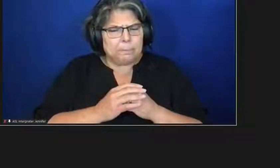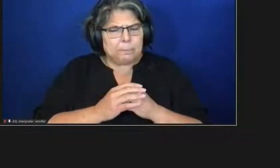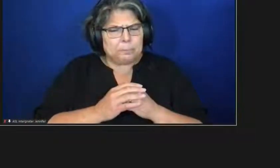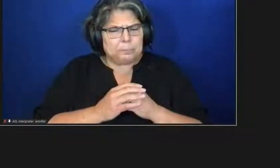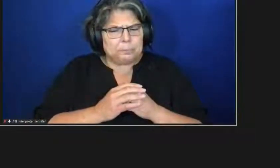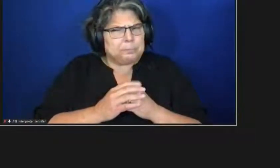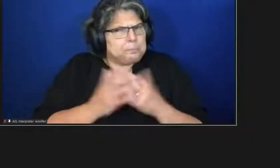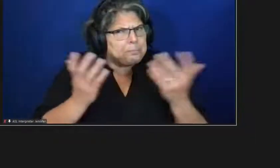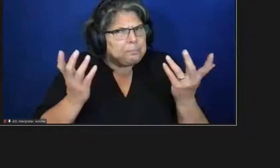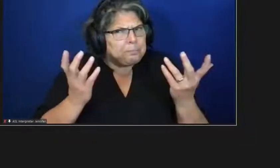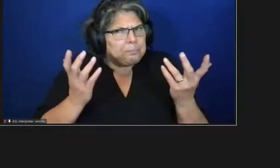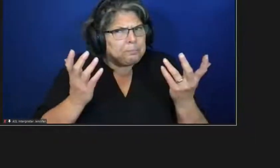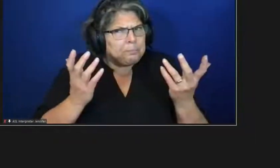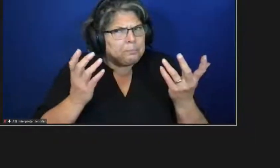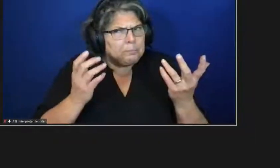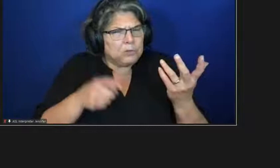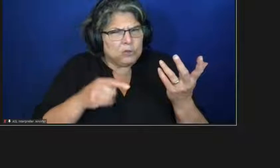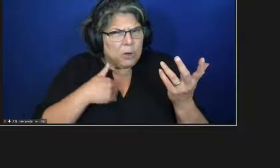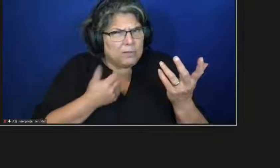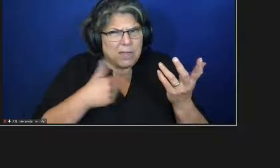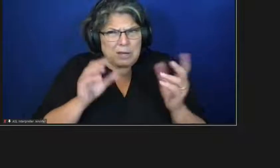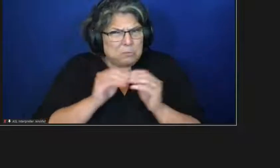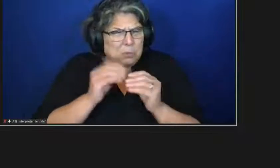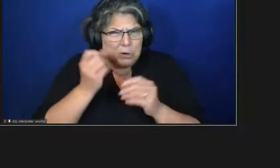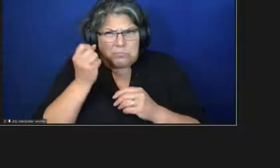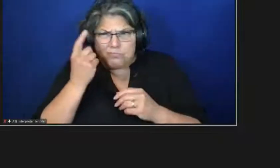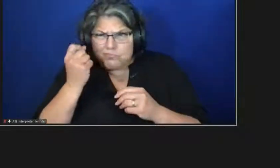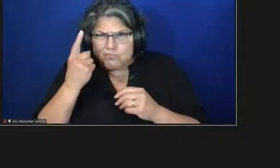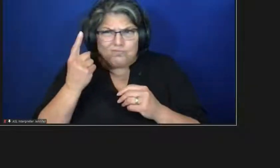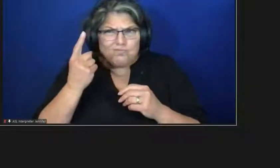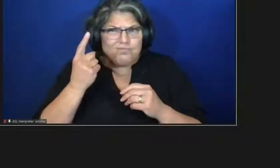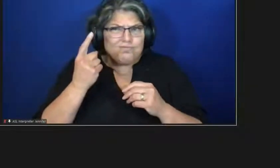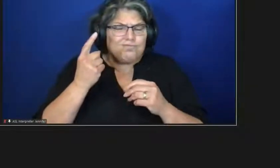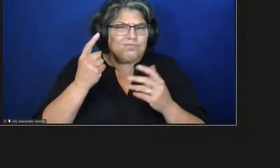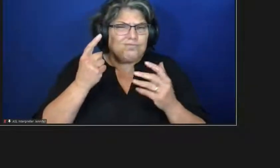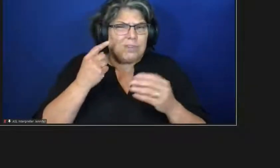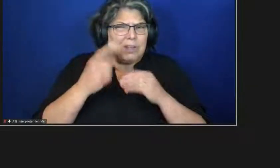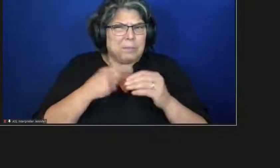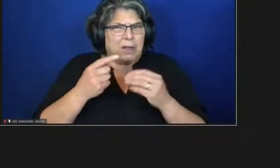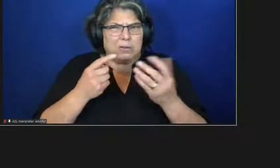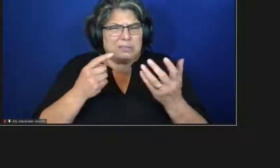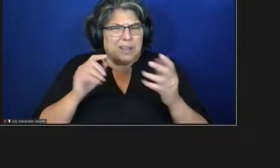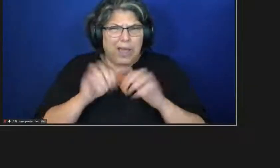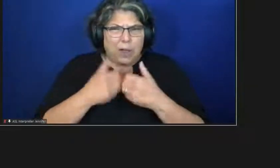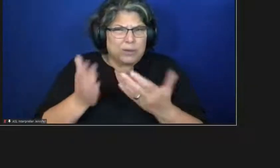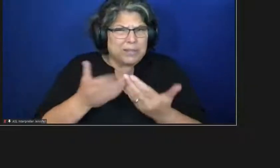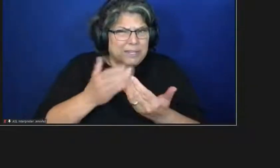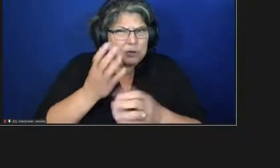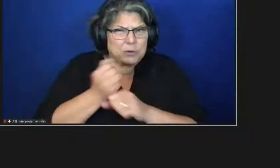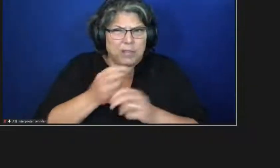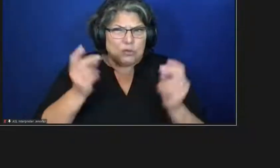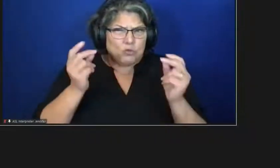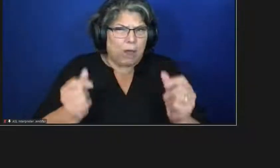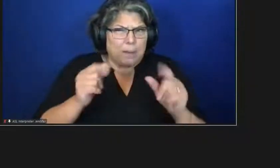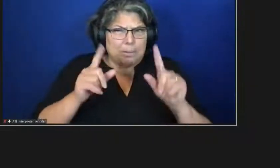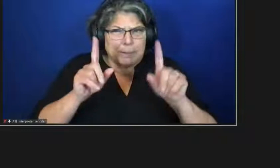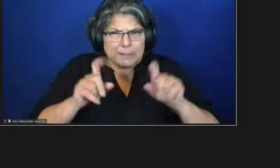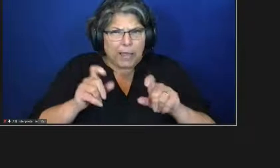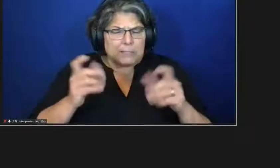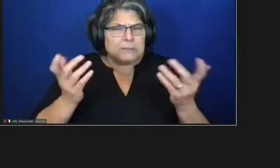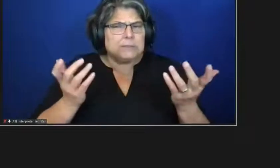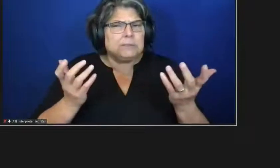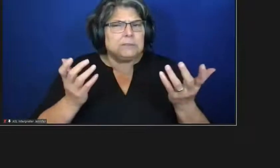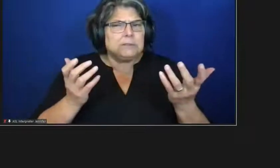And I don't know if you have any further insight into the availability of rapid tests, or sort of how the rapid